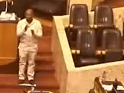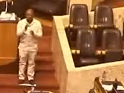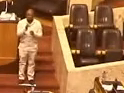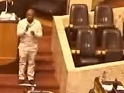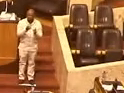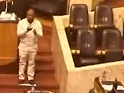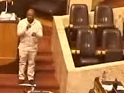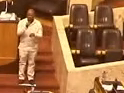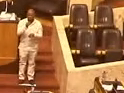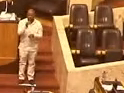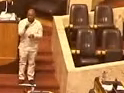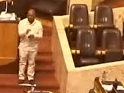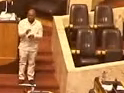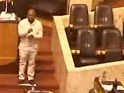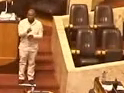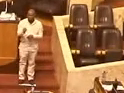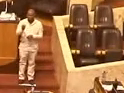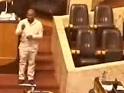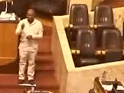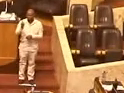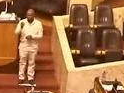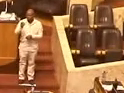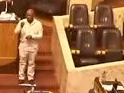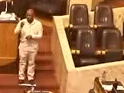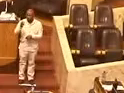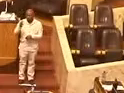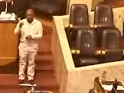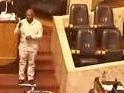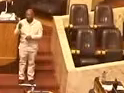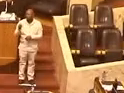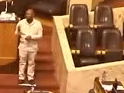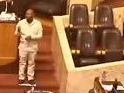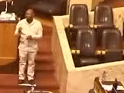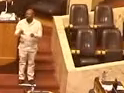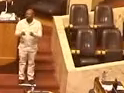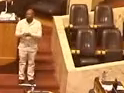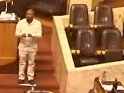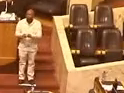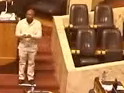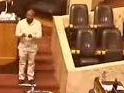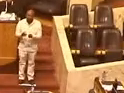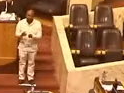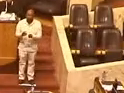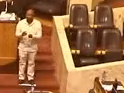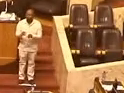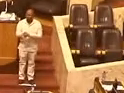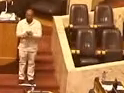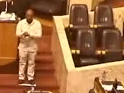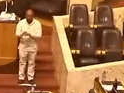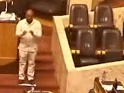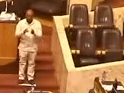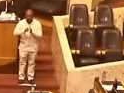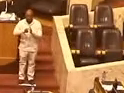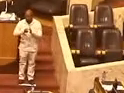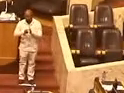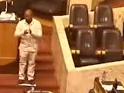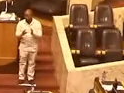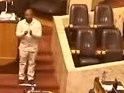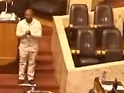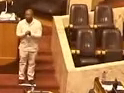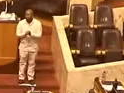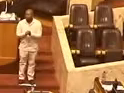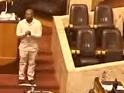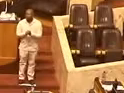to Mudimung in Greater Taung local municipality. Planning, design and construction of parks bought, especially